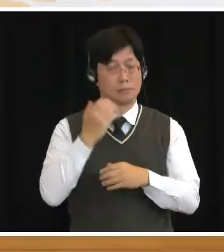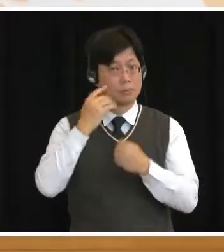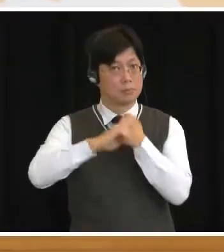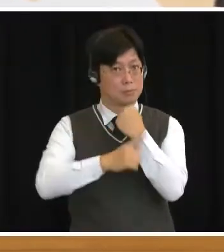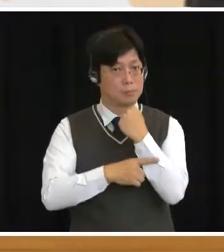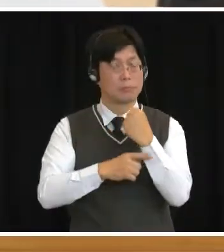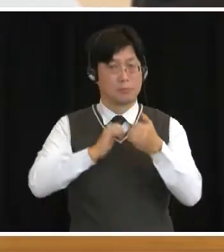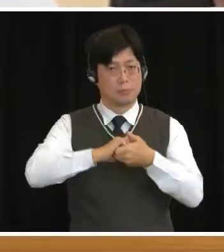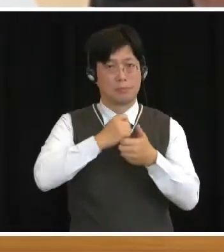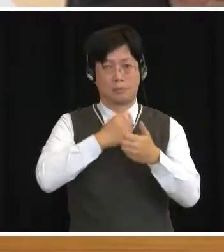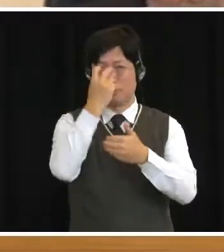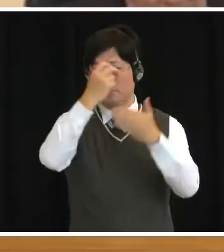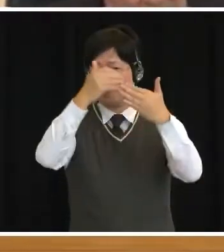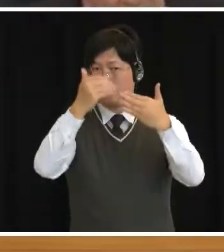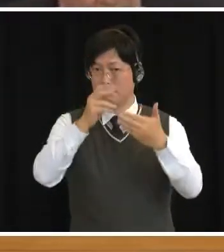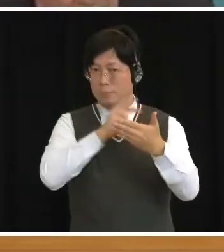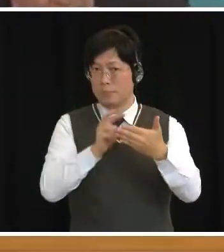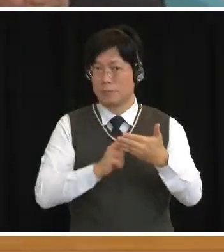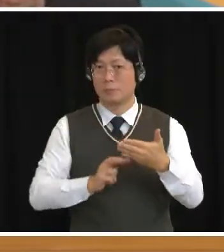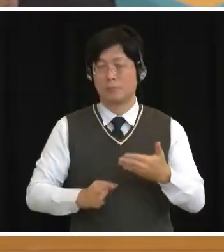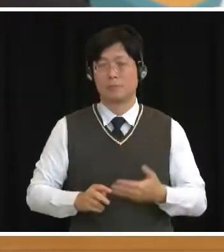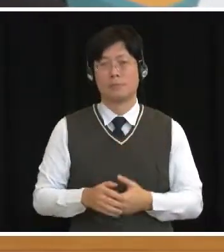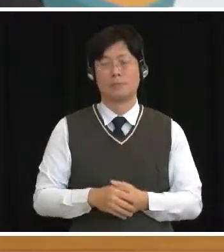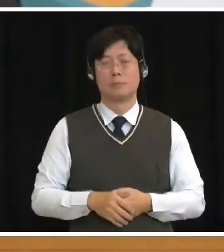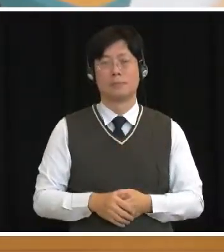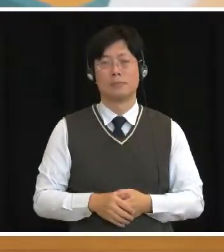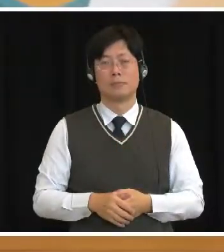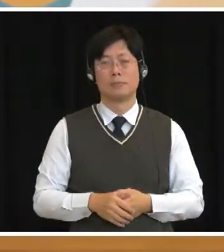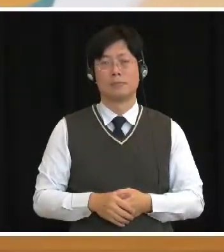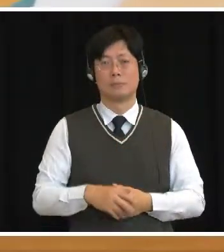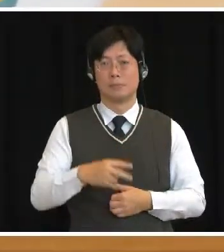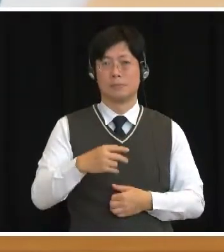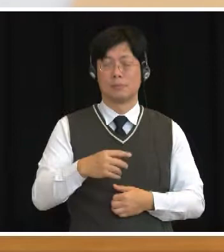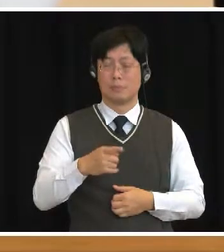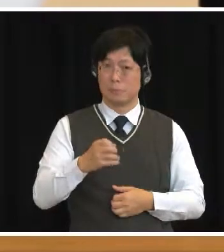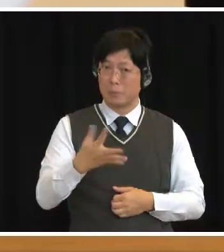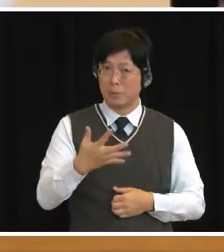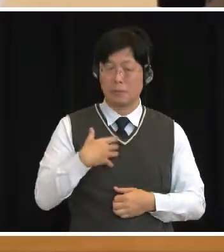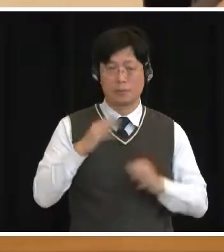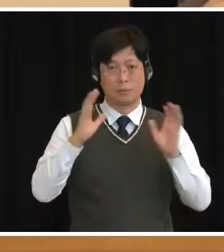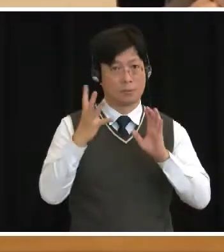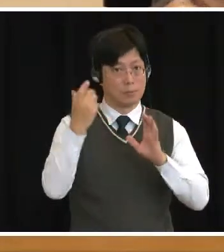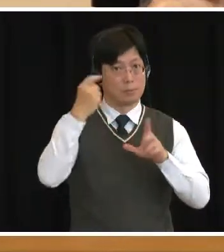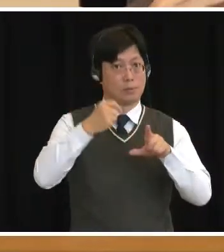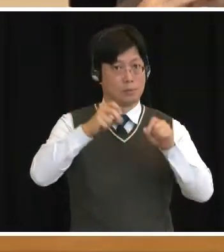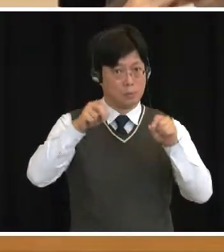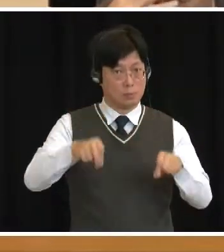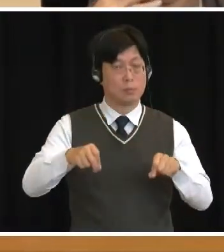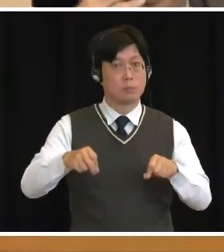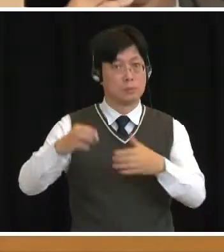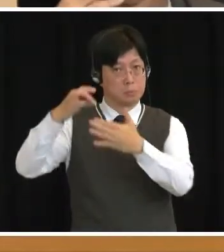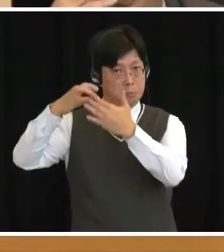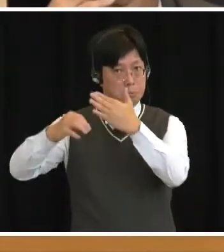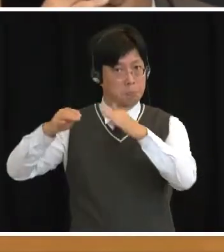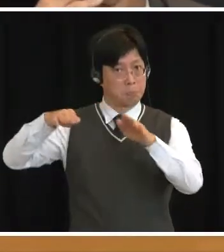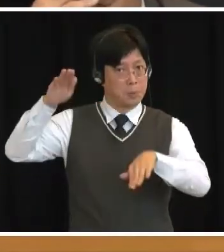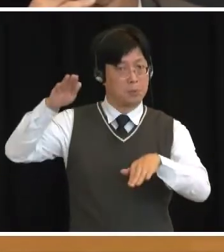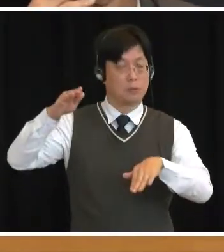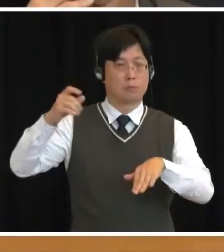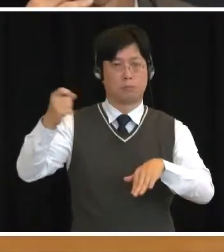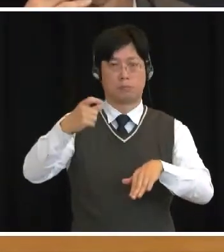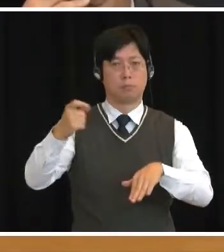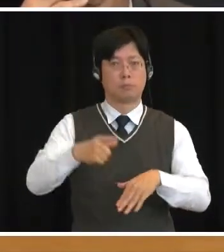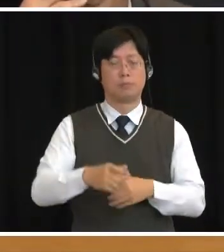all agencies to review the laws relevant to their functions.